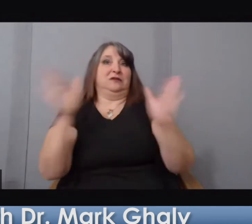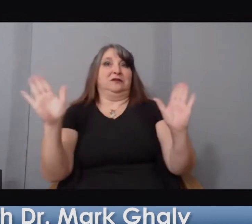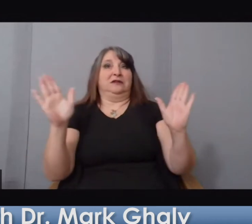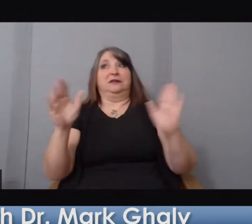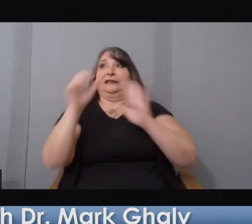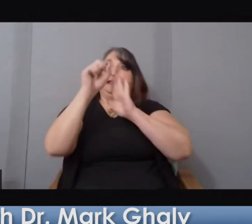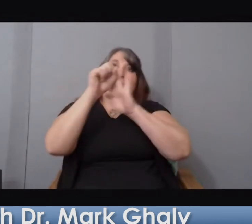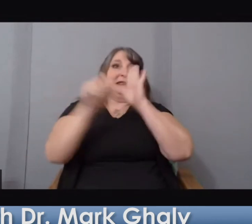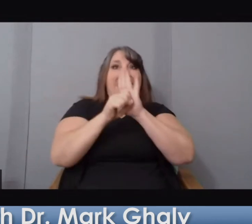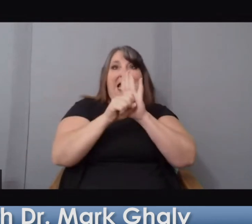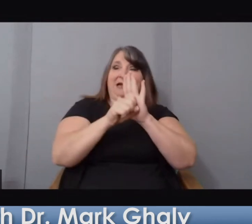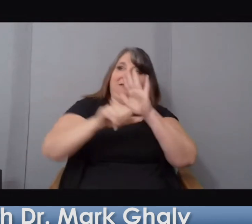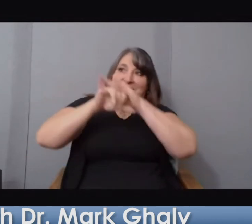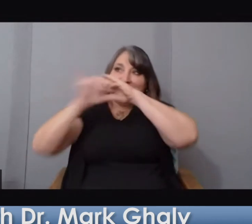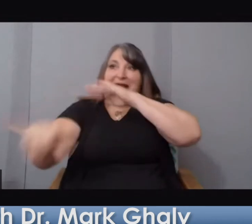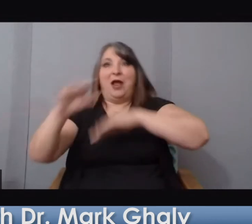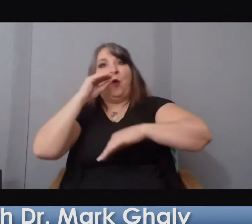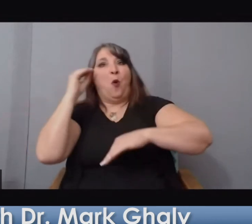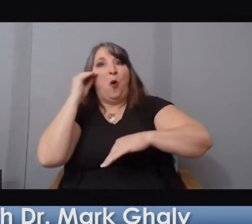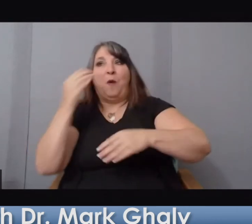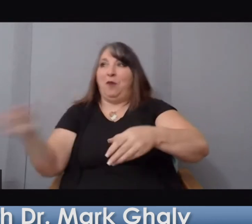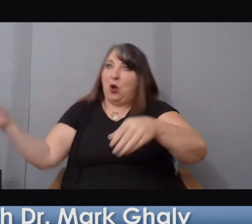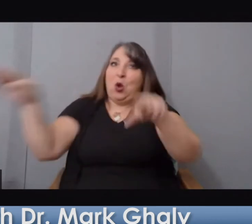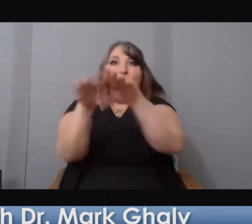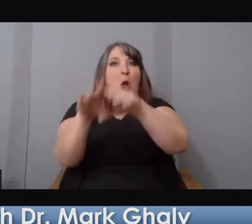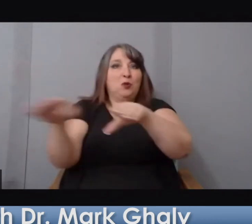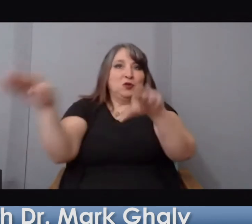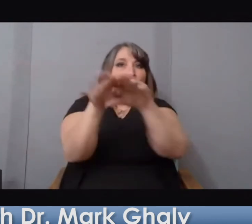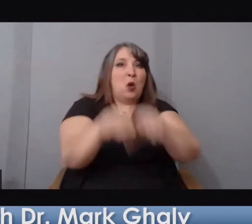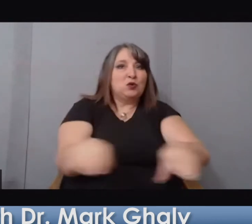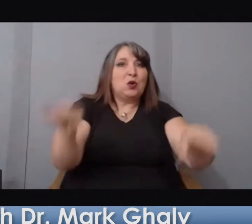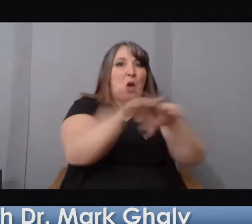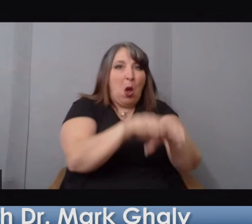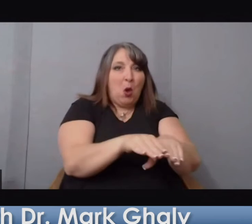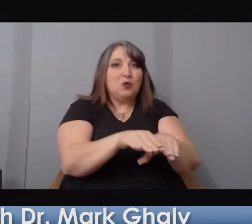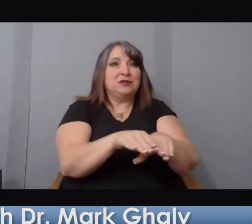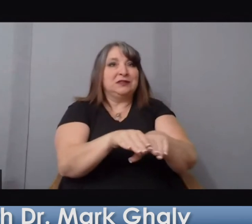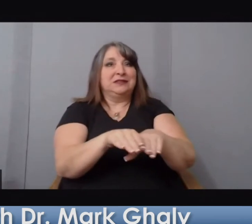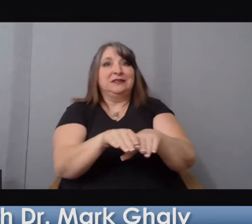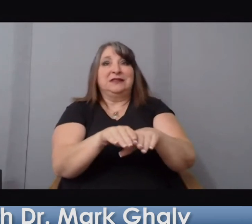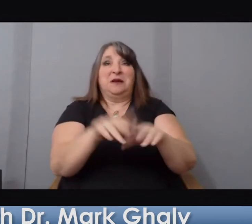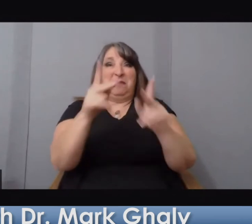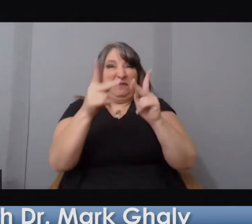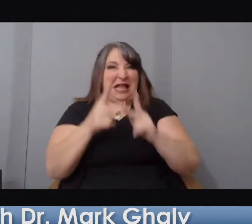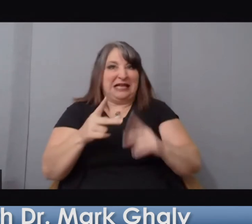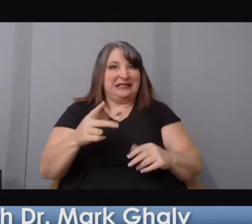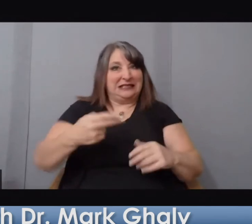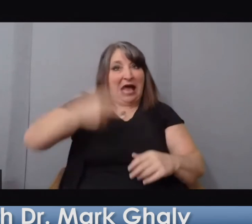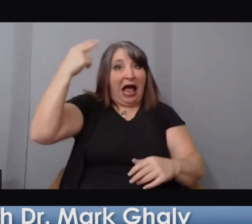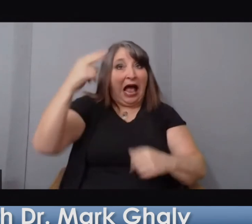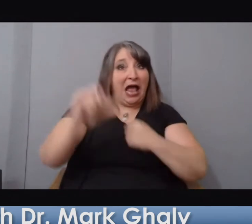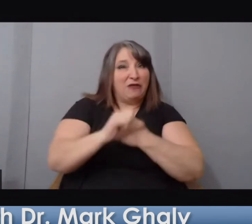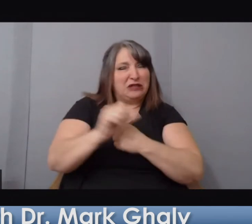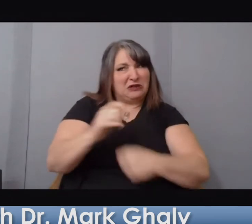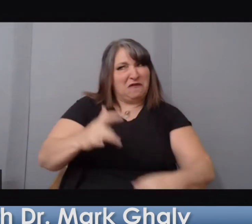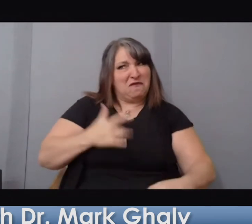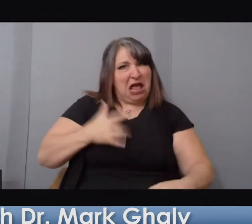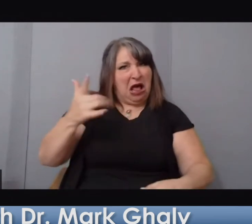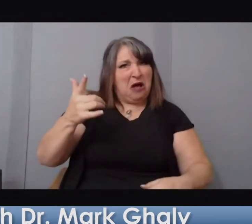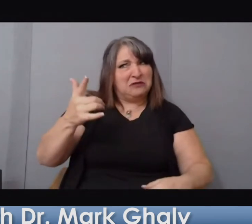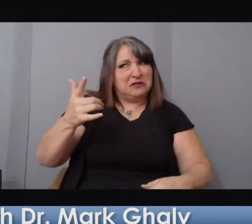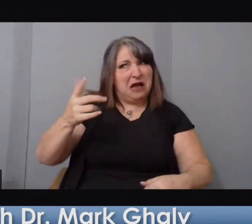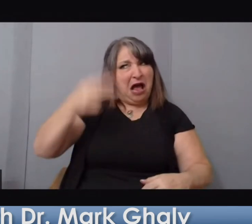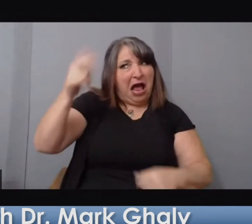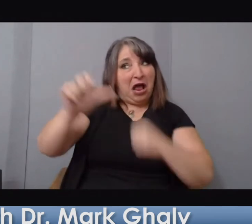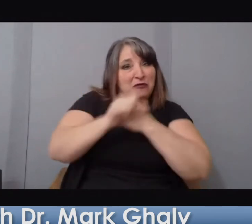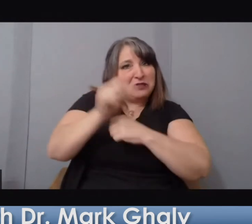stay-at-home orders, closures of sectors that we had a sense were high risk, but weren't sure because the data was